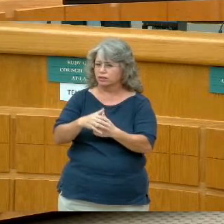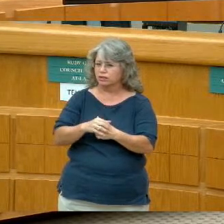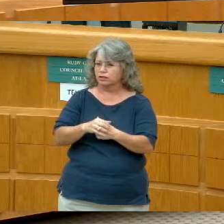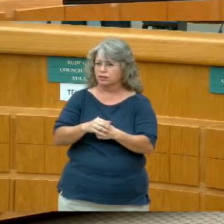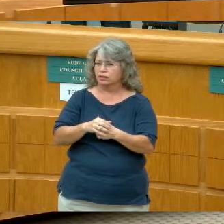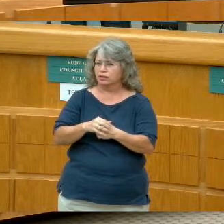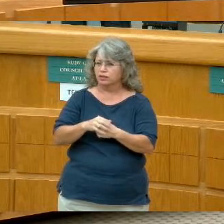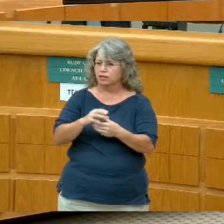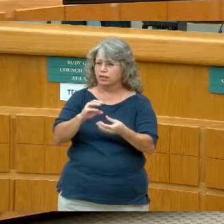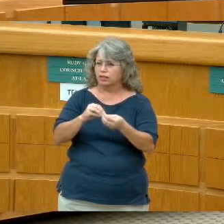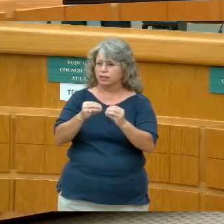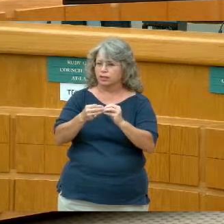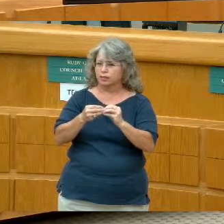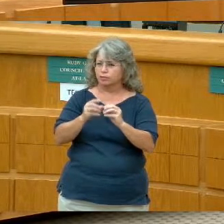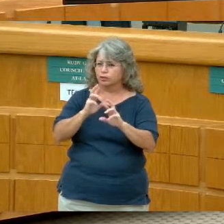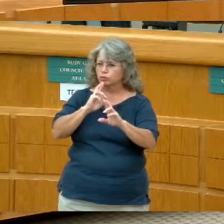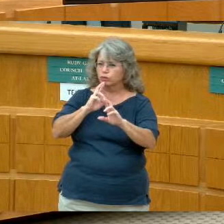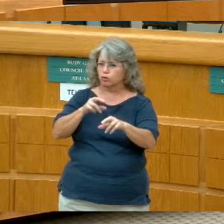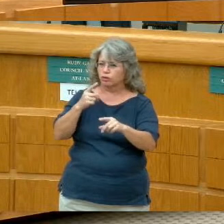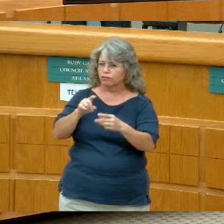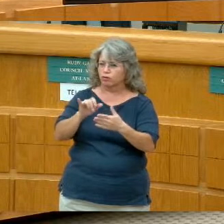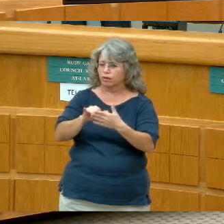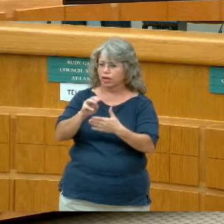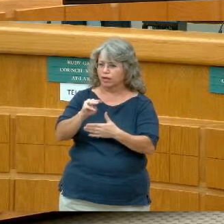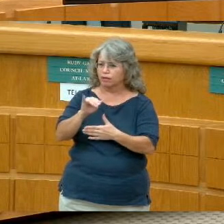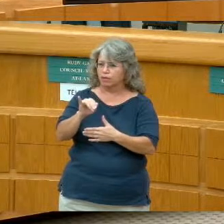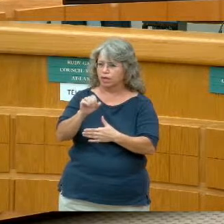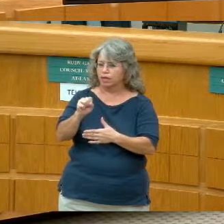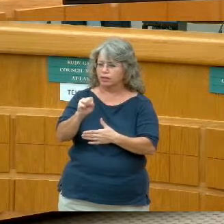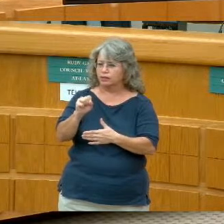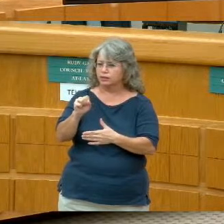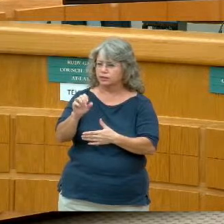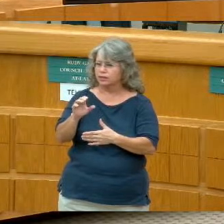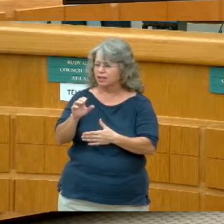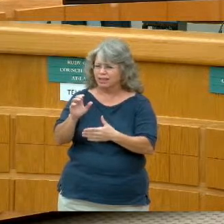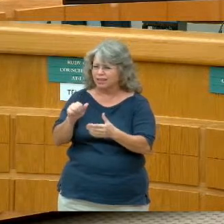The numbers that were reported earlier for the MISC?